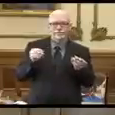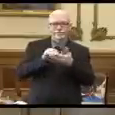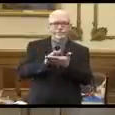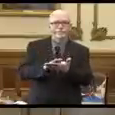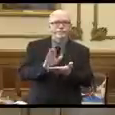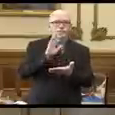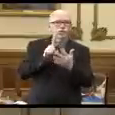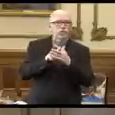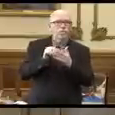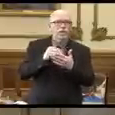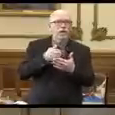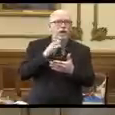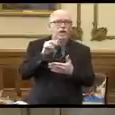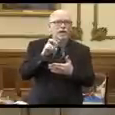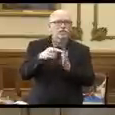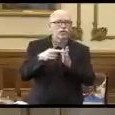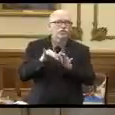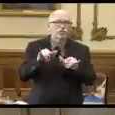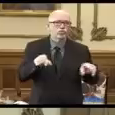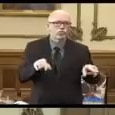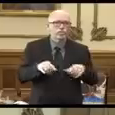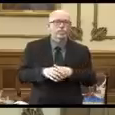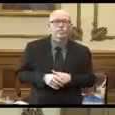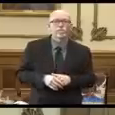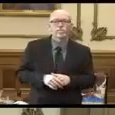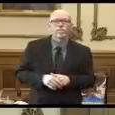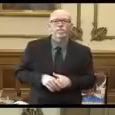would show up in our cancer registry also.